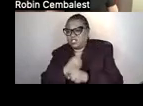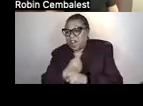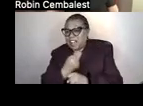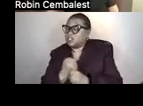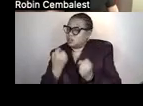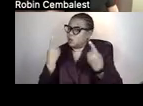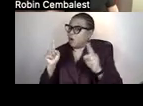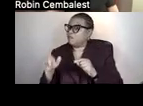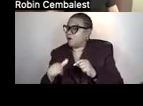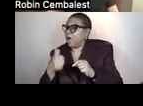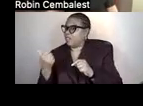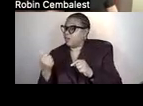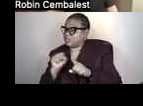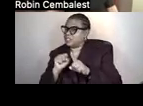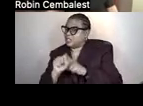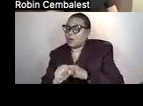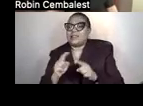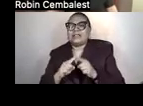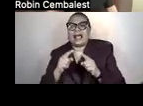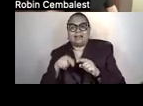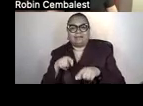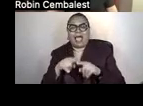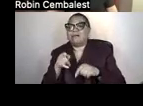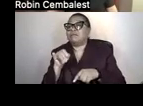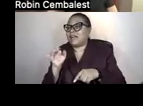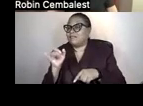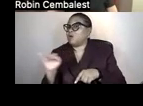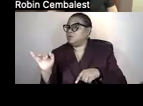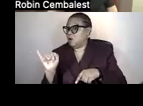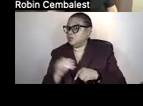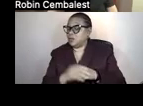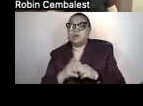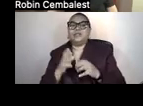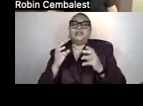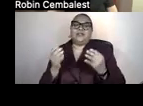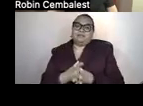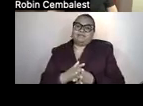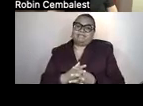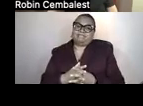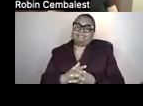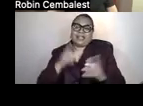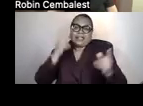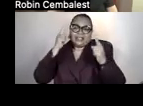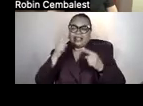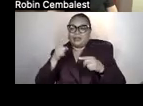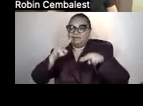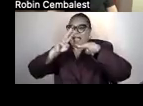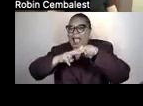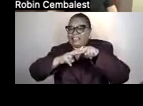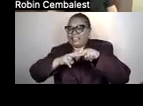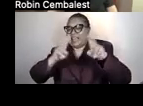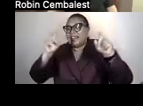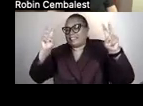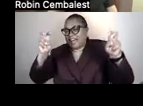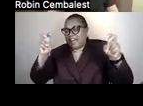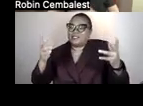work for other situations and platforms as well. So consider hashtag and title.